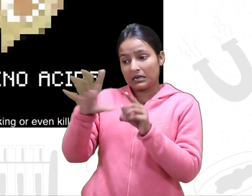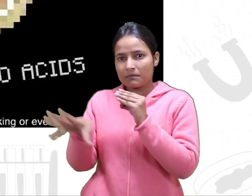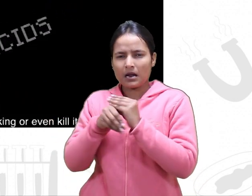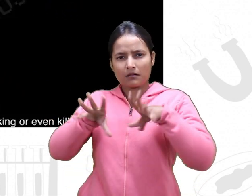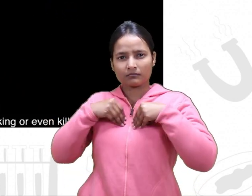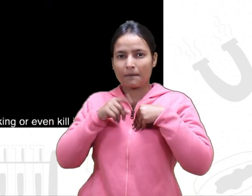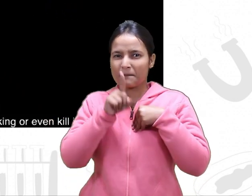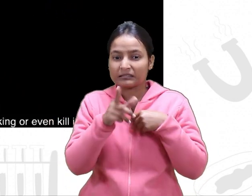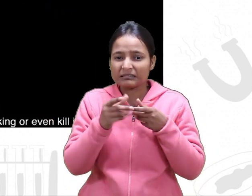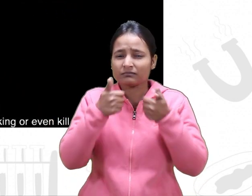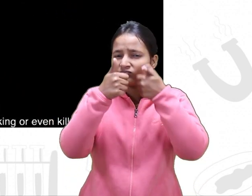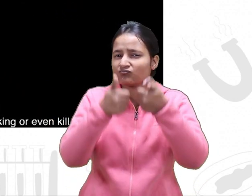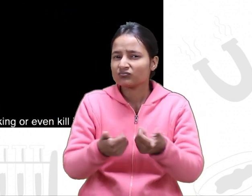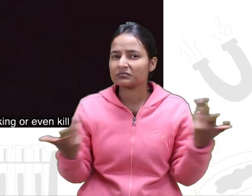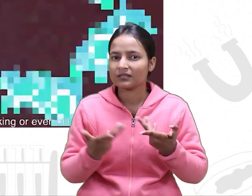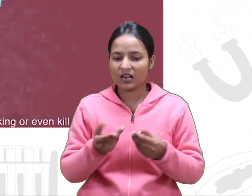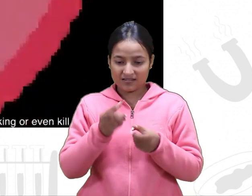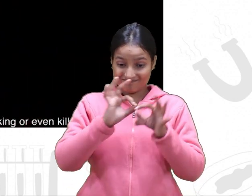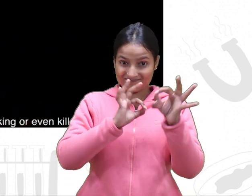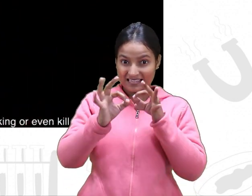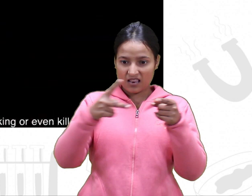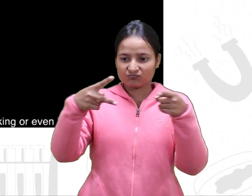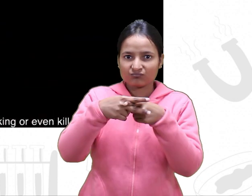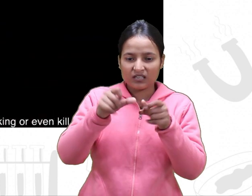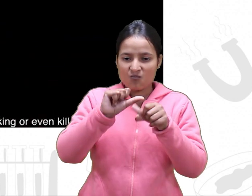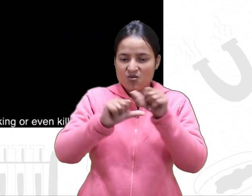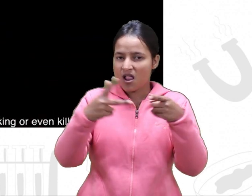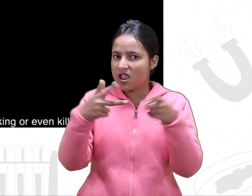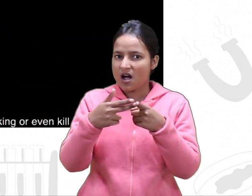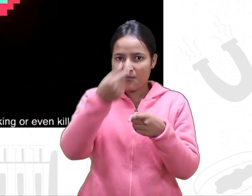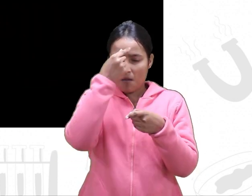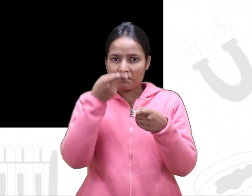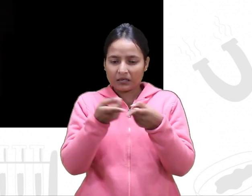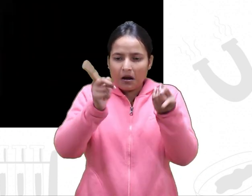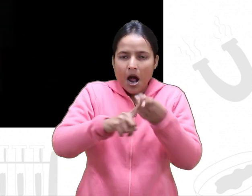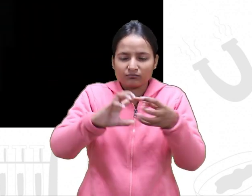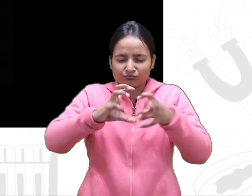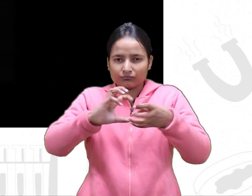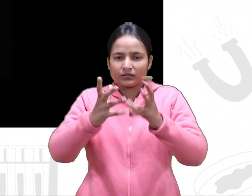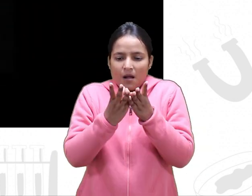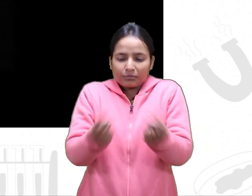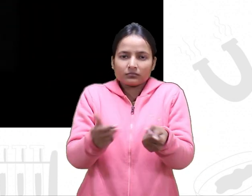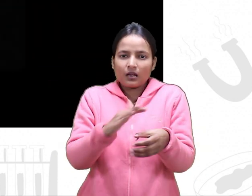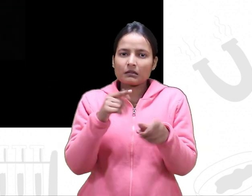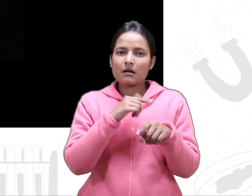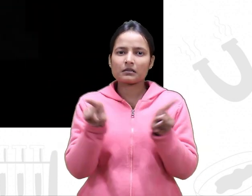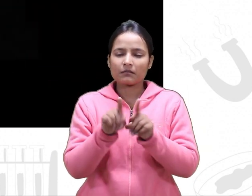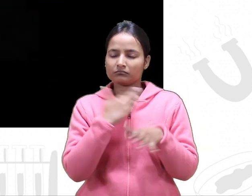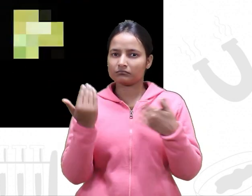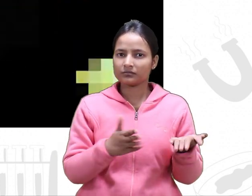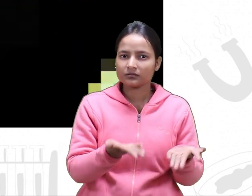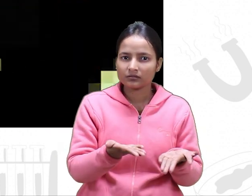get added in proteins, it can hamper the cell's working or even kill it. So, every cell has a common way